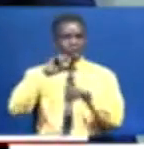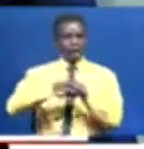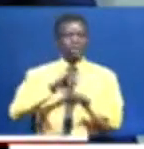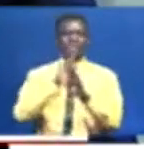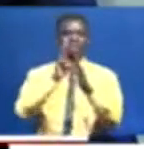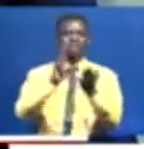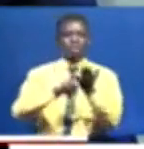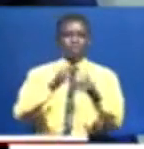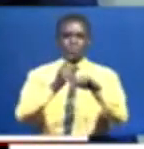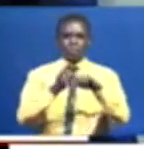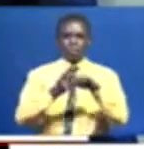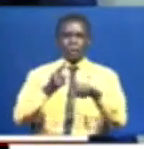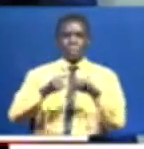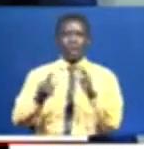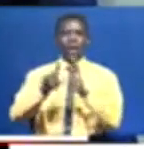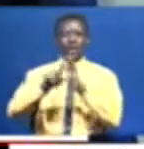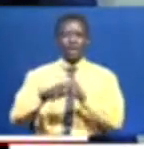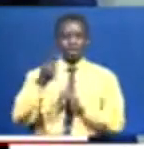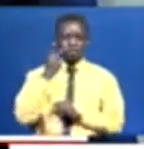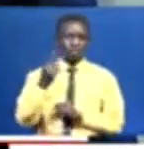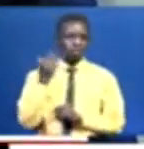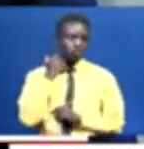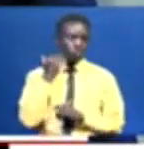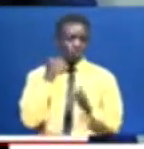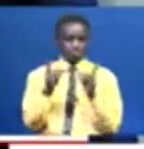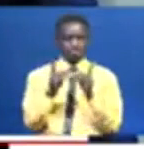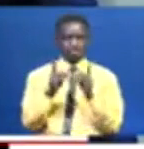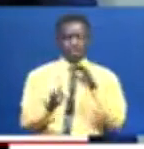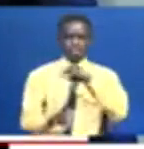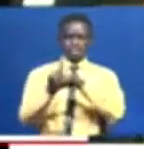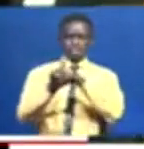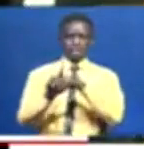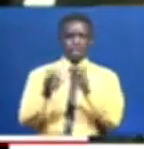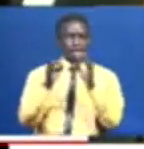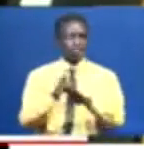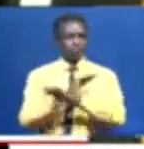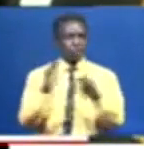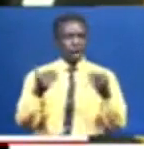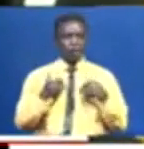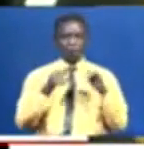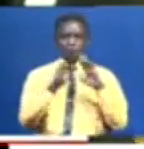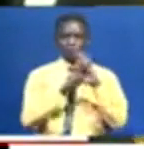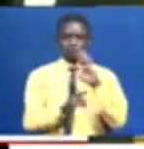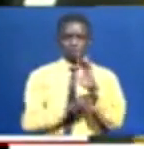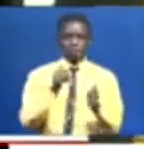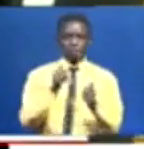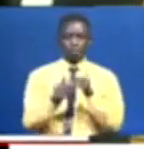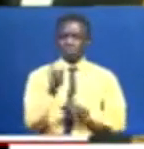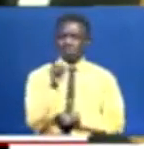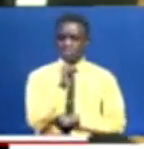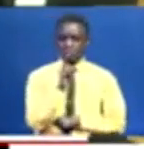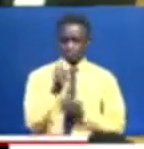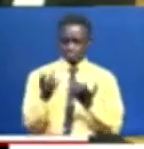an incident if it has not been driven by strict compliance or regulatory requirements. So in general, we still